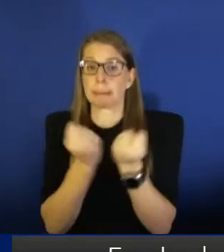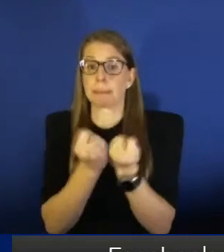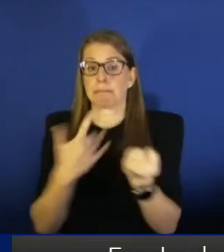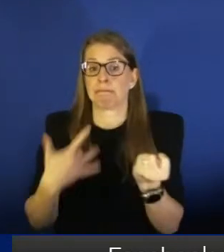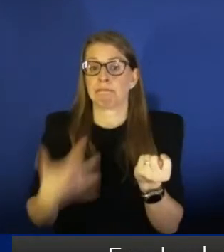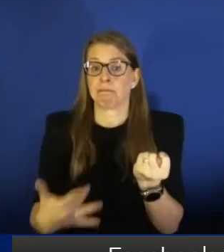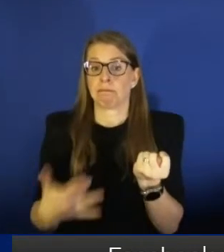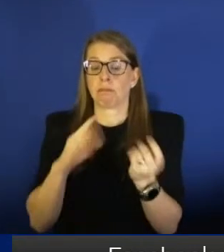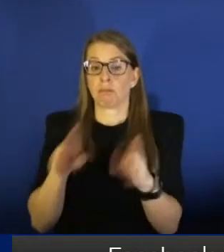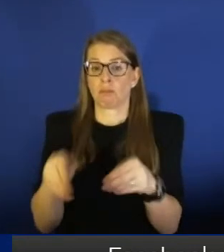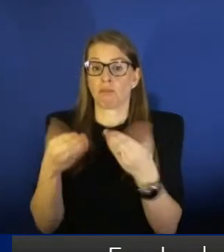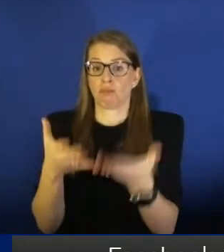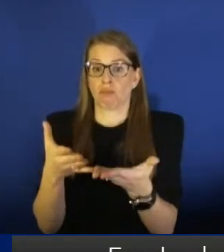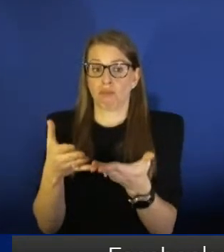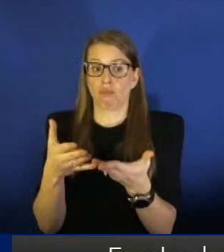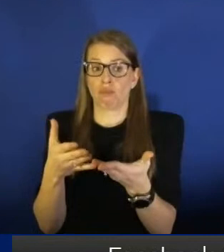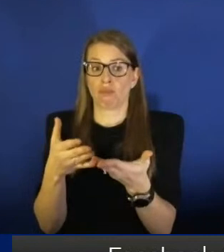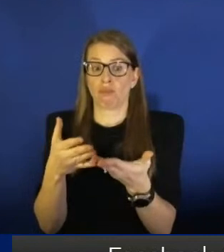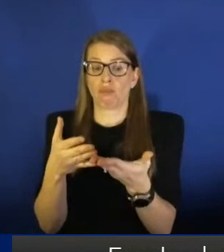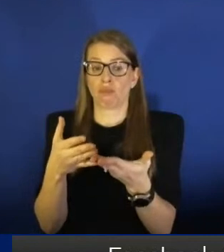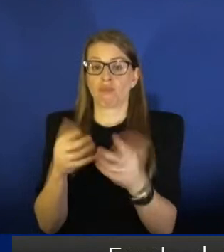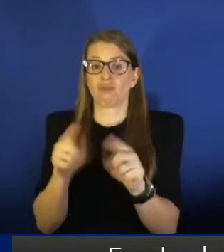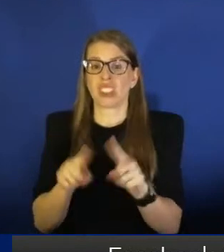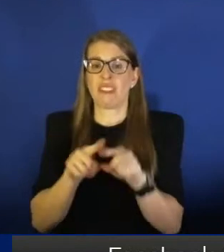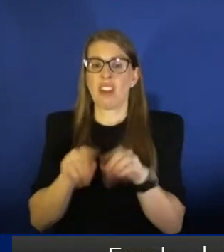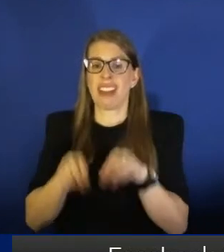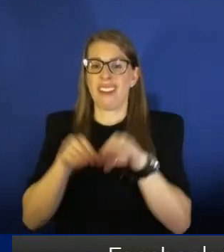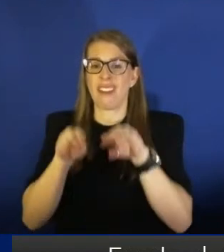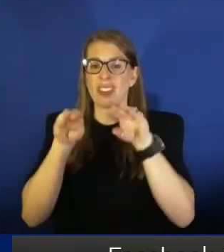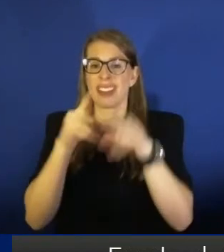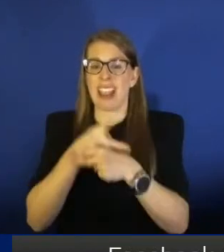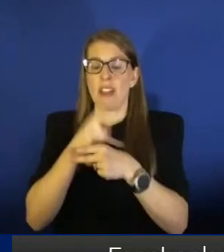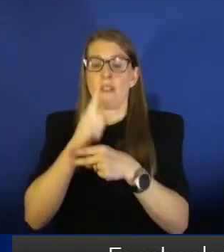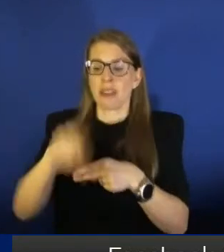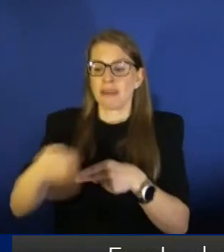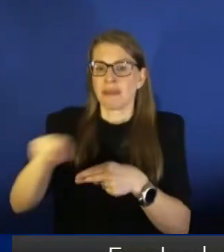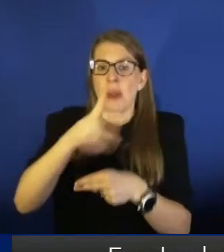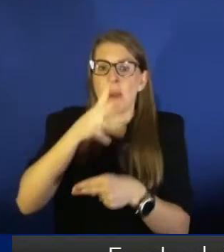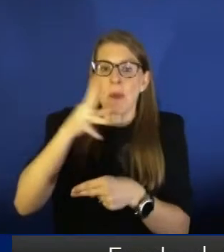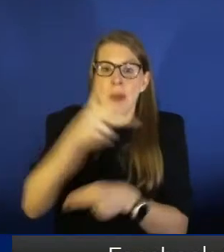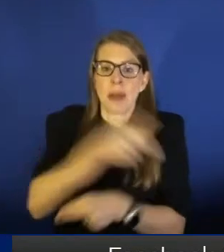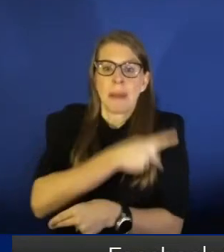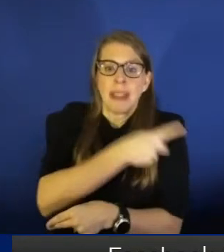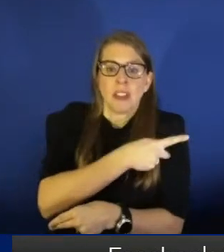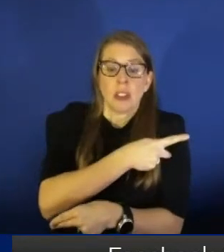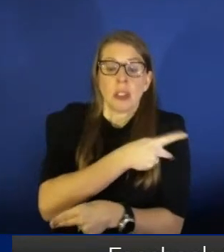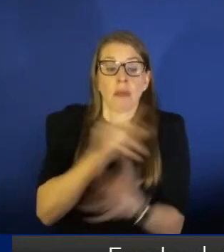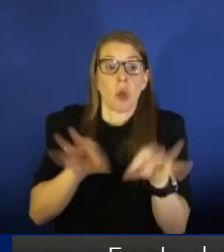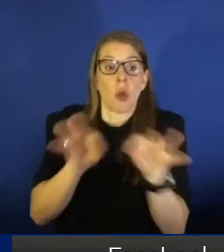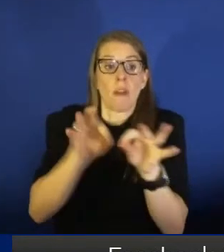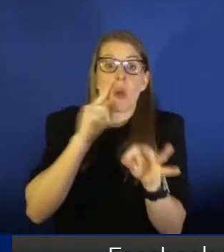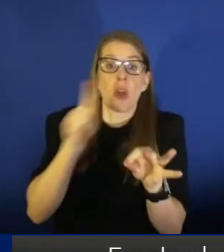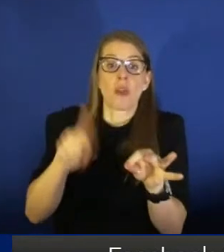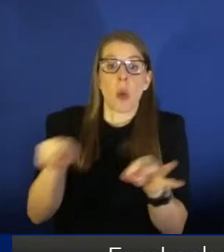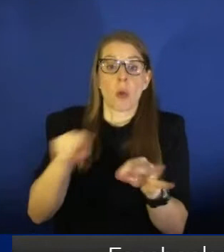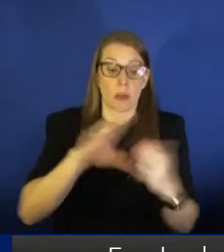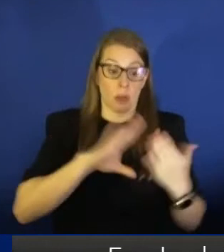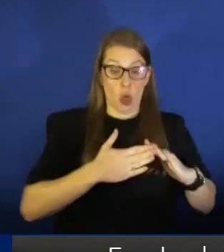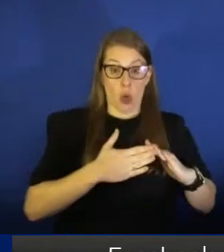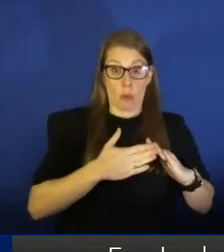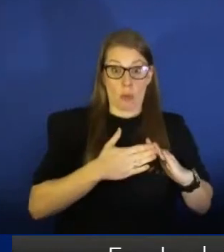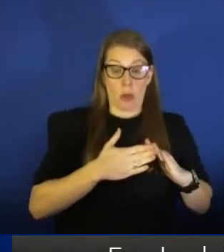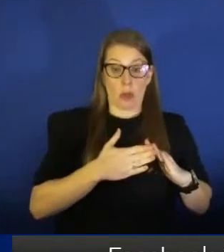provide different levels of care to these patients. And it is important for those who are in urban communities to understand the